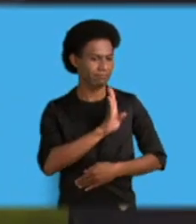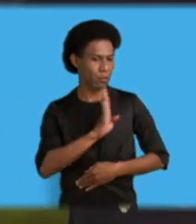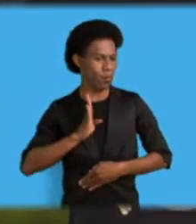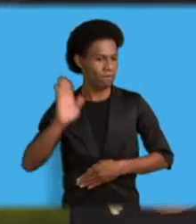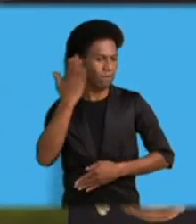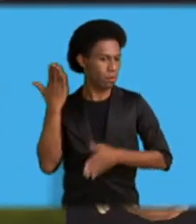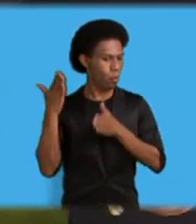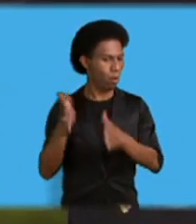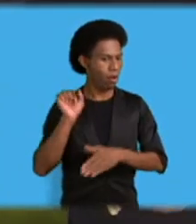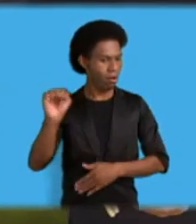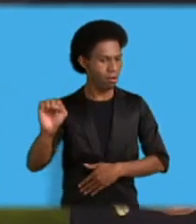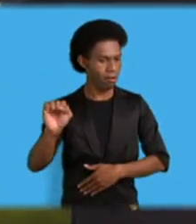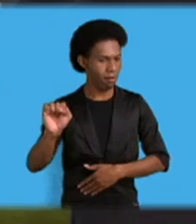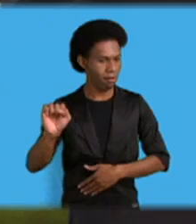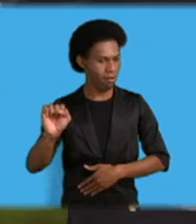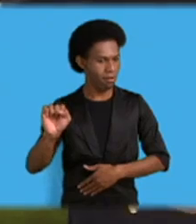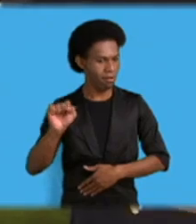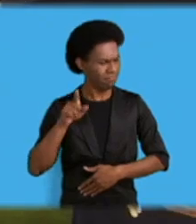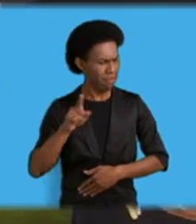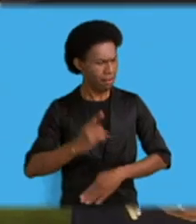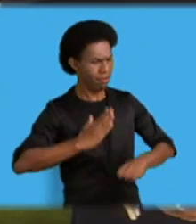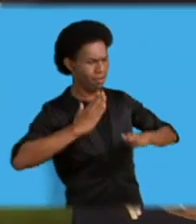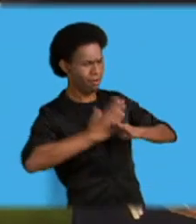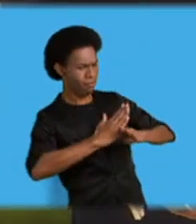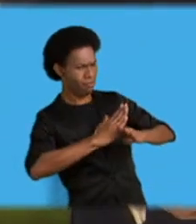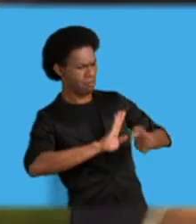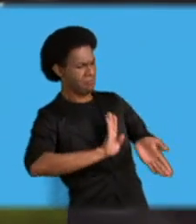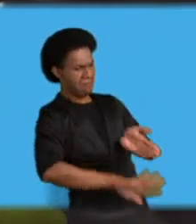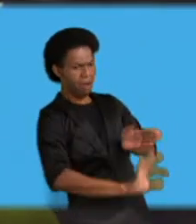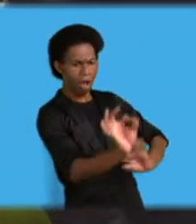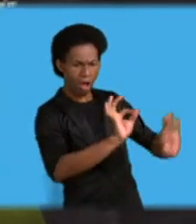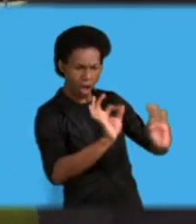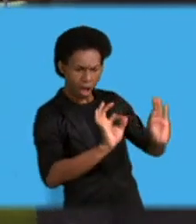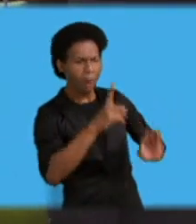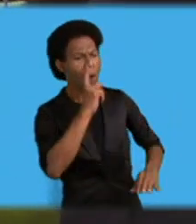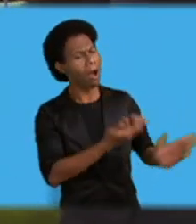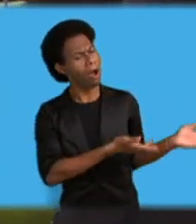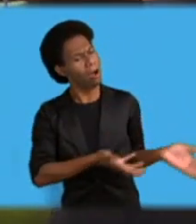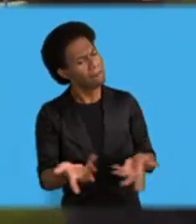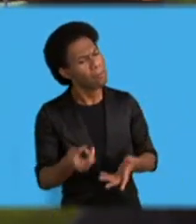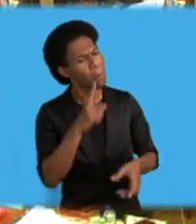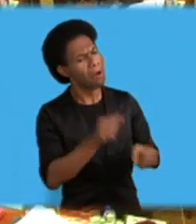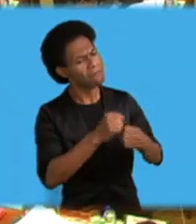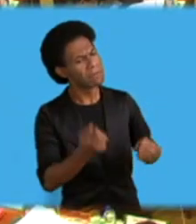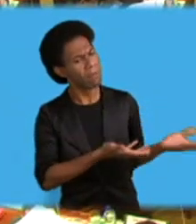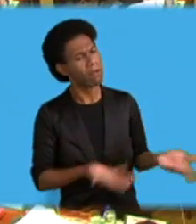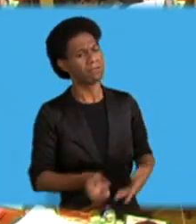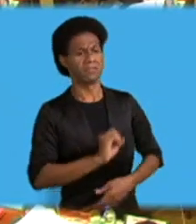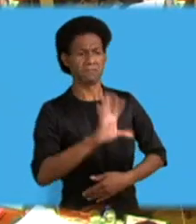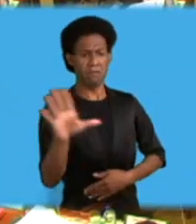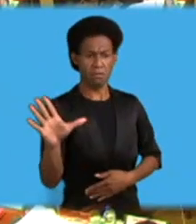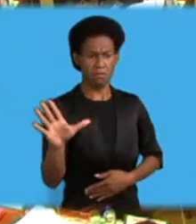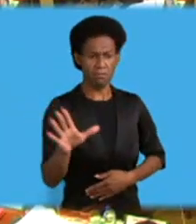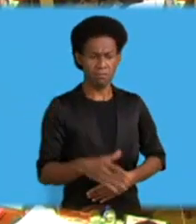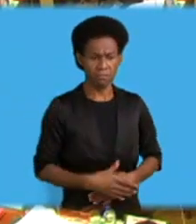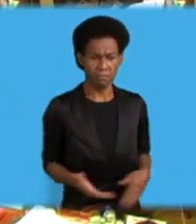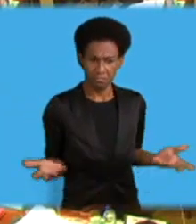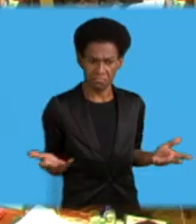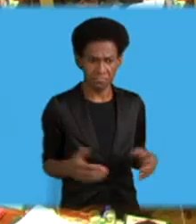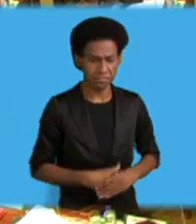prohibition on anybody to bring any reading material on the plane. Thank you. I give the floor to the Honorable William